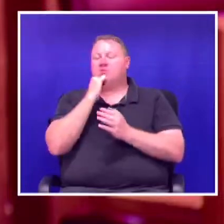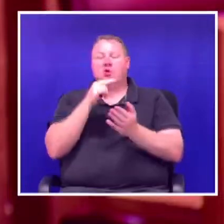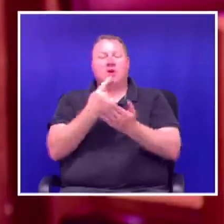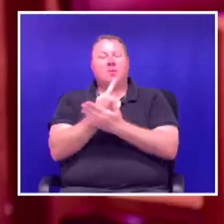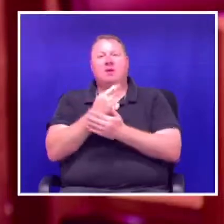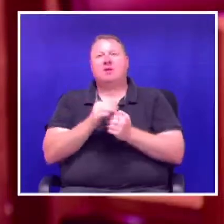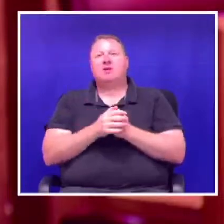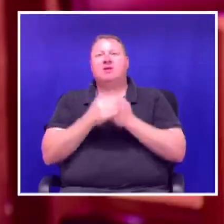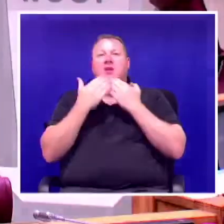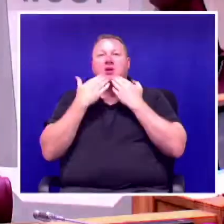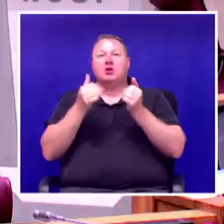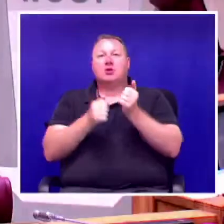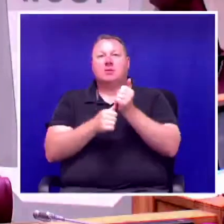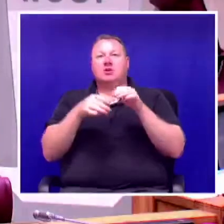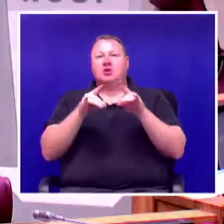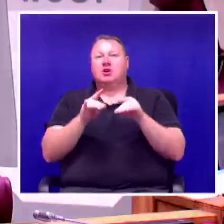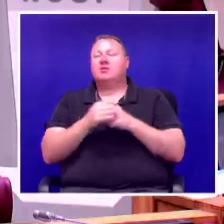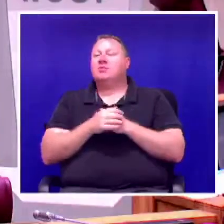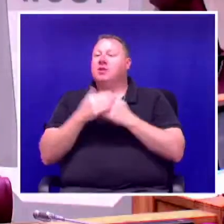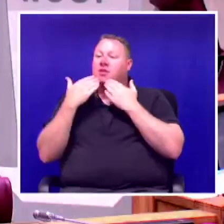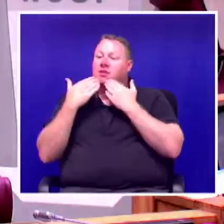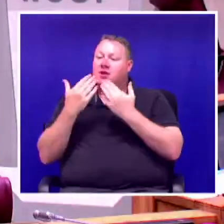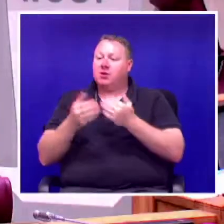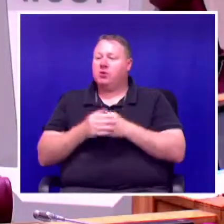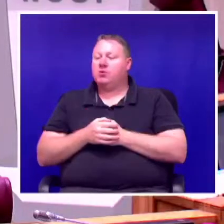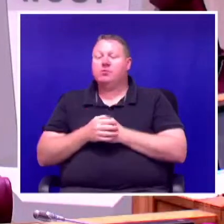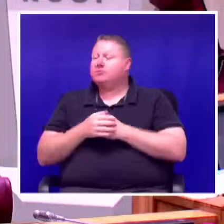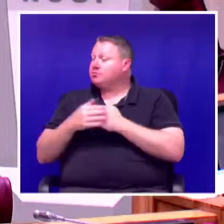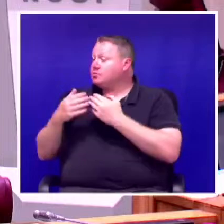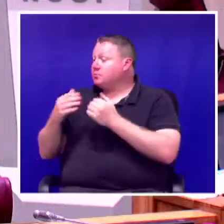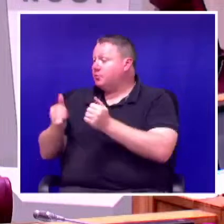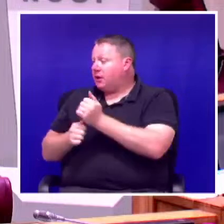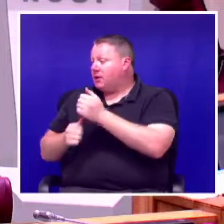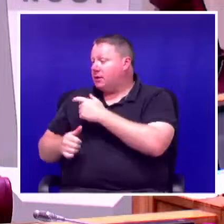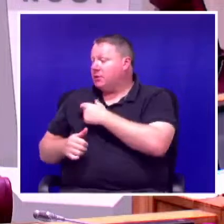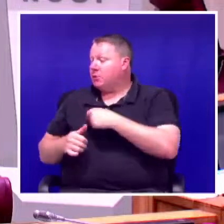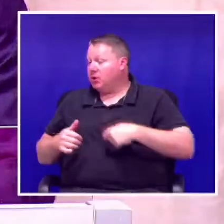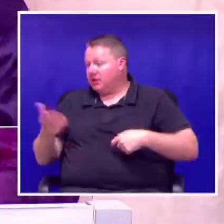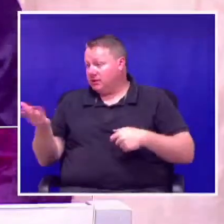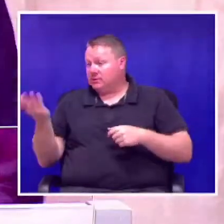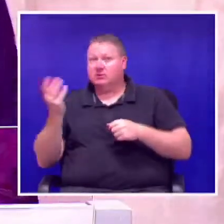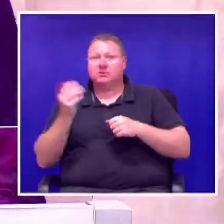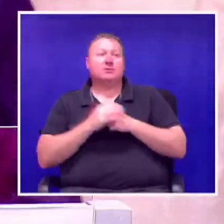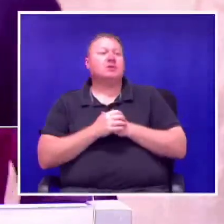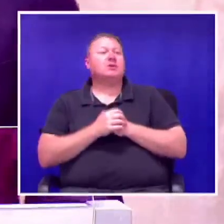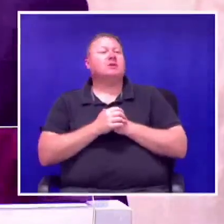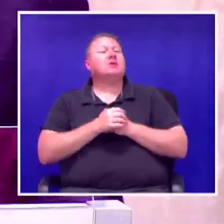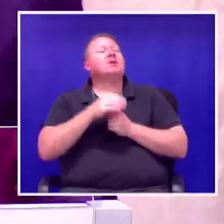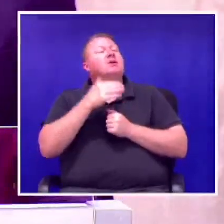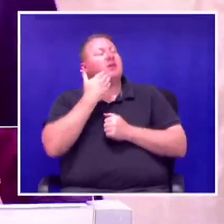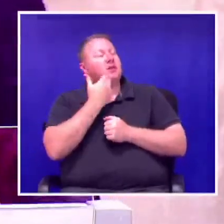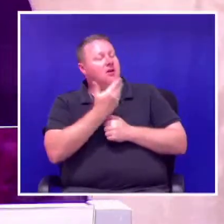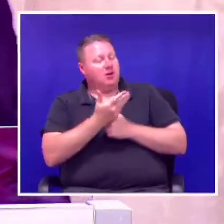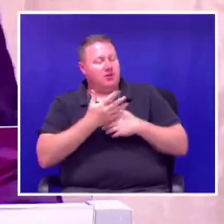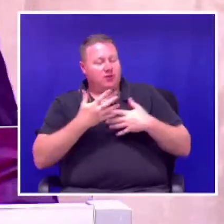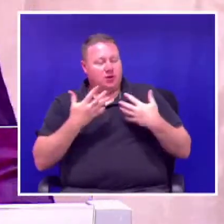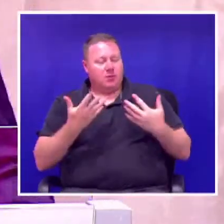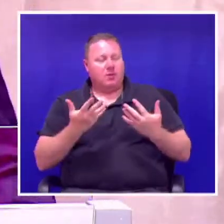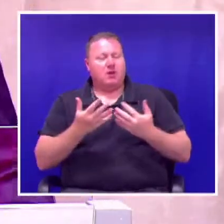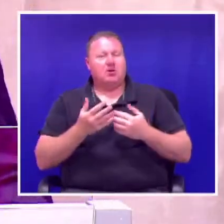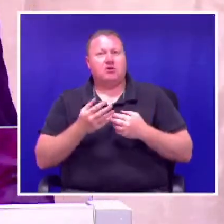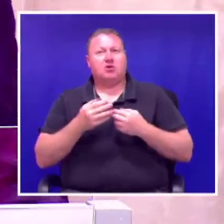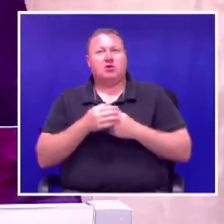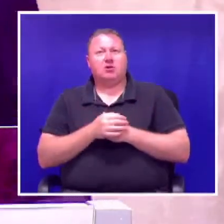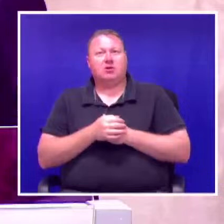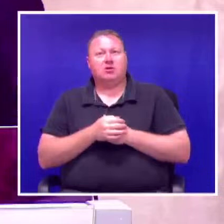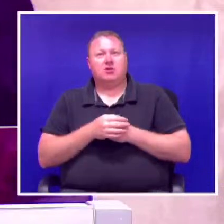Chair. Thank you very much. Deputy President, your response, please. Thank you very much,